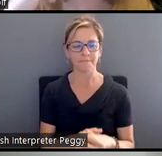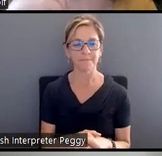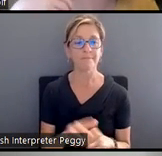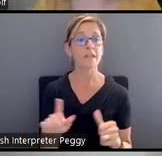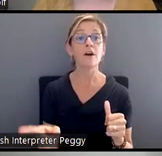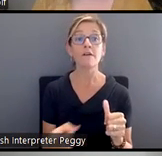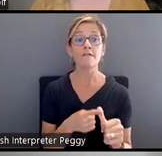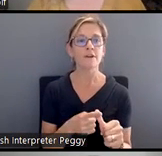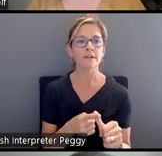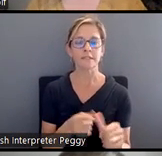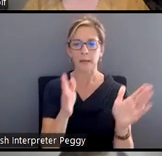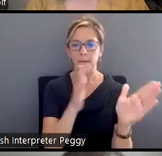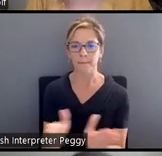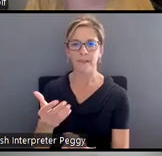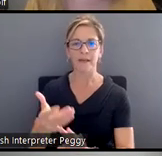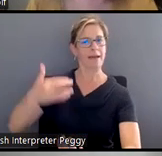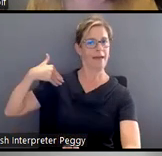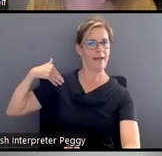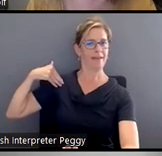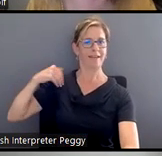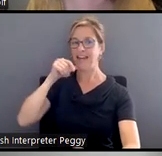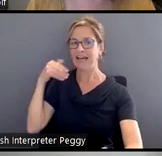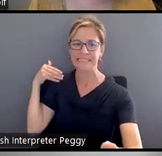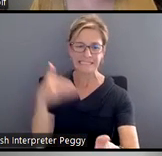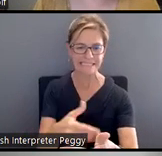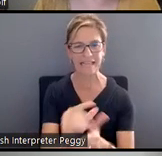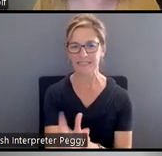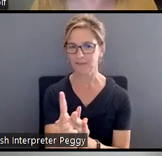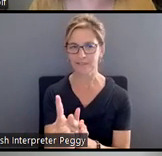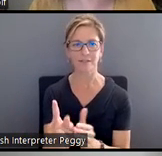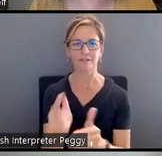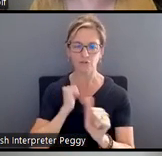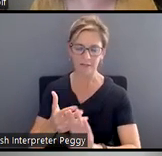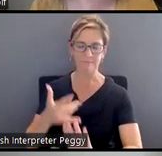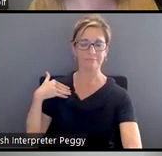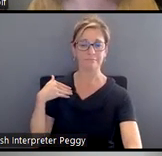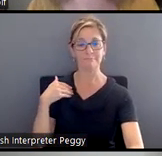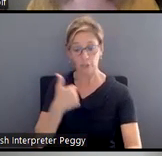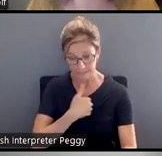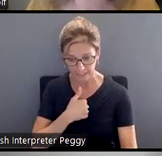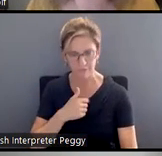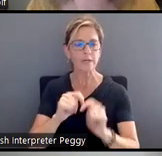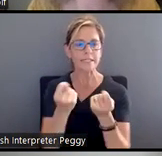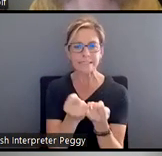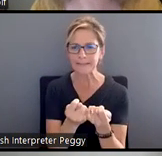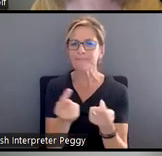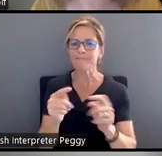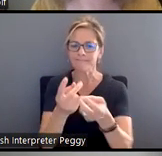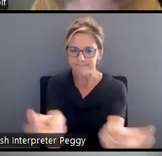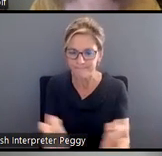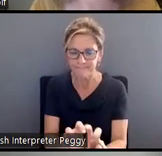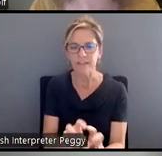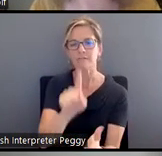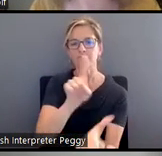to sit down with your team or on your own, depending on how you work with this, but you're going to look at your calendar and you're going to see